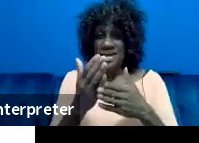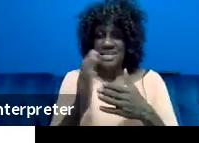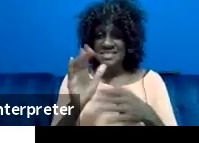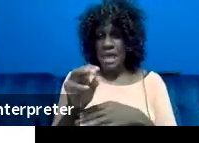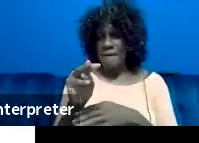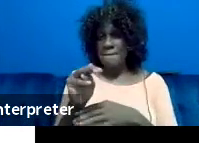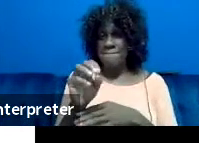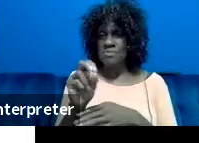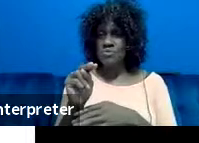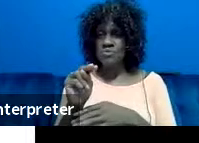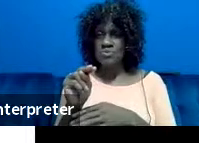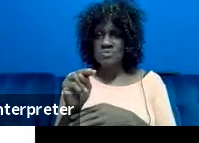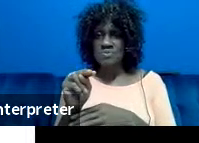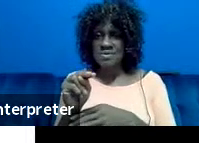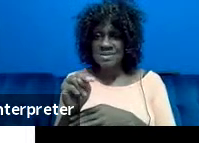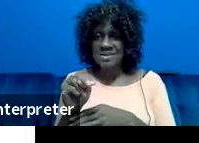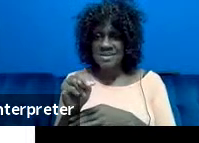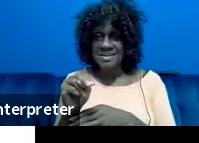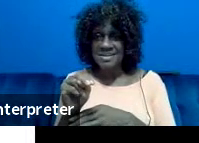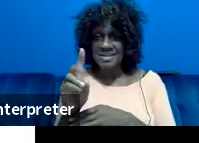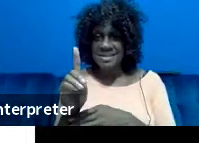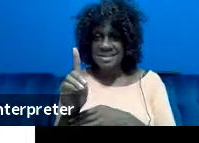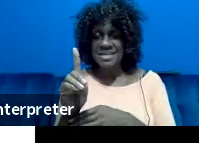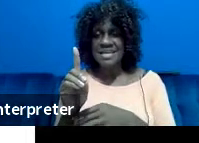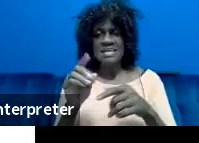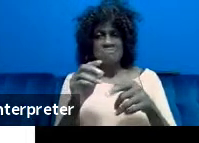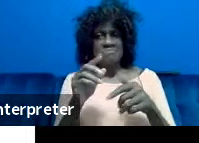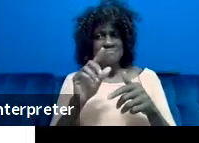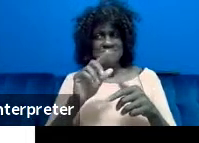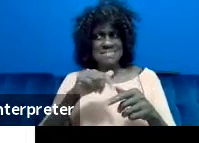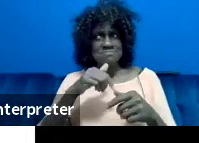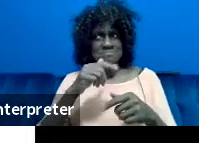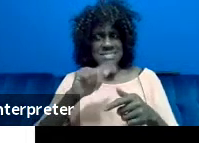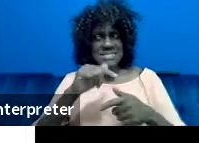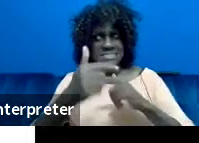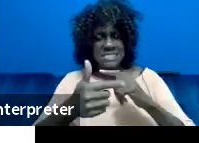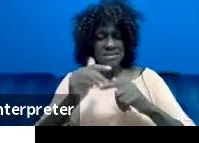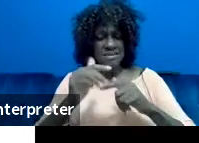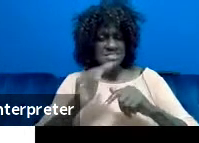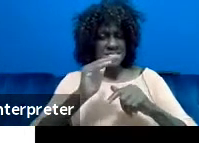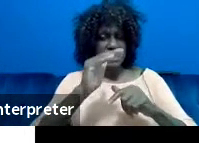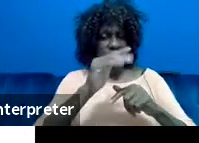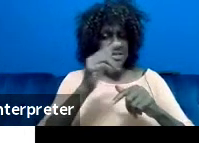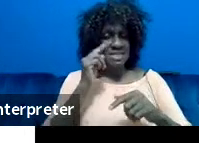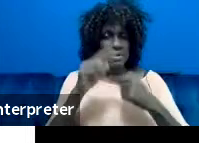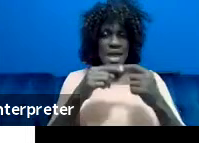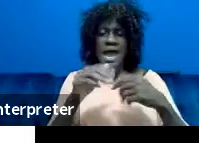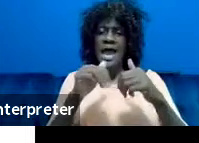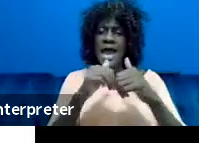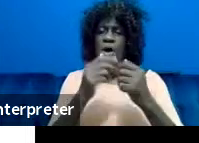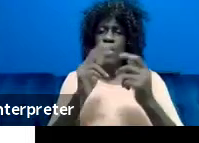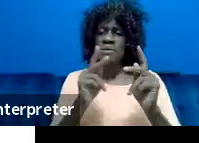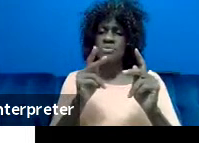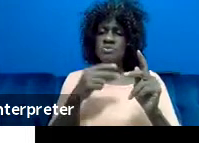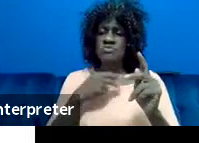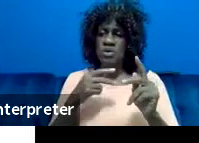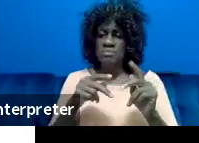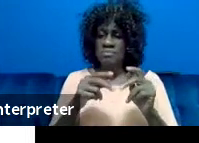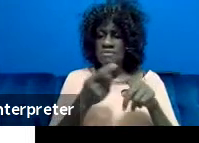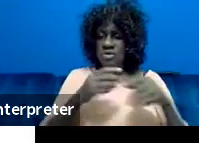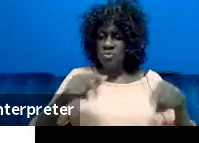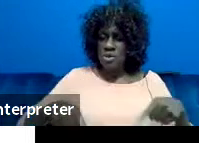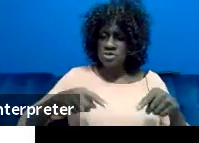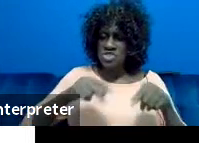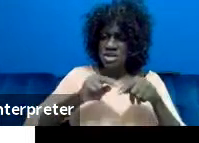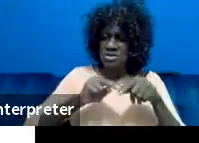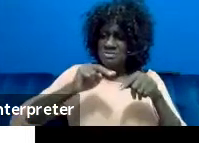mound instead of transfer steps, I think it's still important to think about how someone would transfer from a mobility device. And it's harder to get